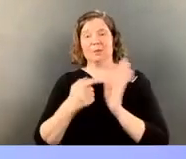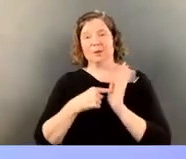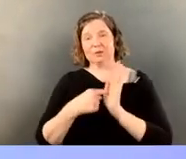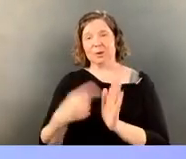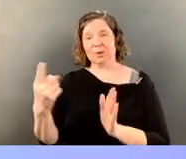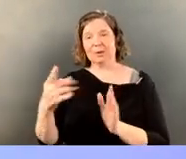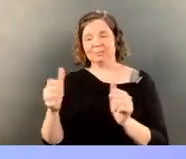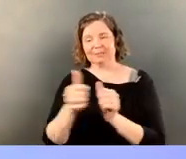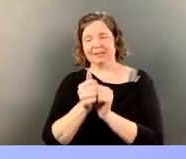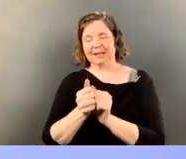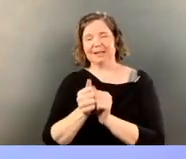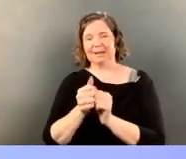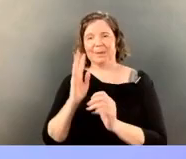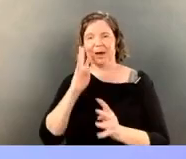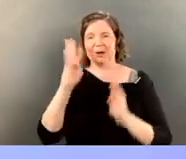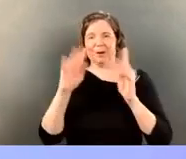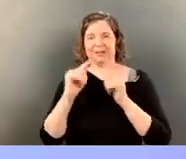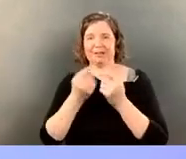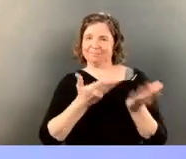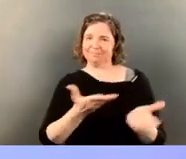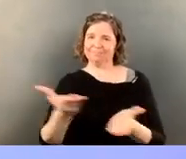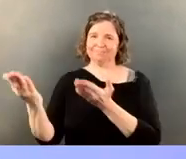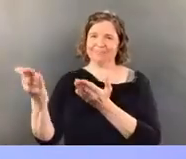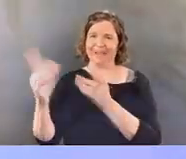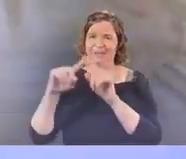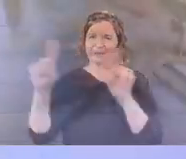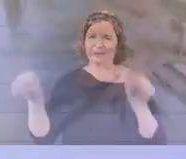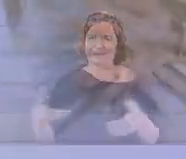that was put together by our creative team. So take a look at your screen.